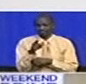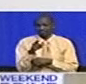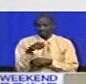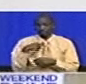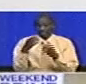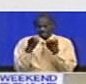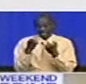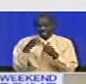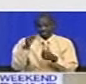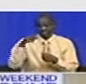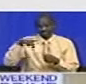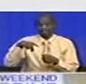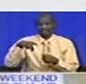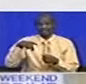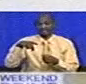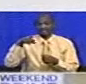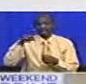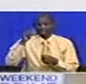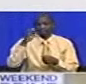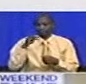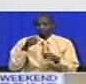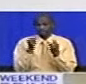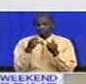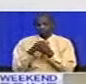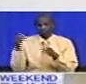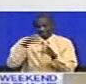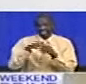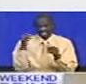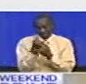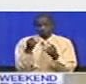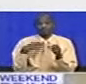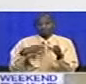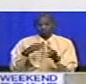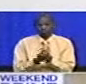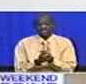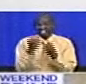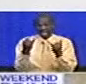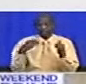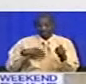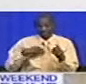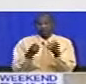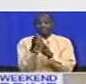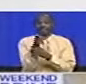need the SPLM to renew by bringing in new cadres, young people coming up